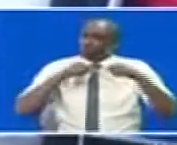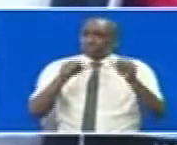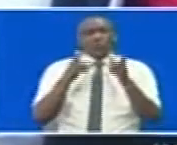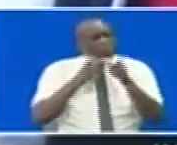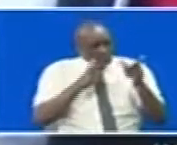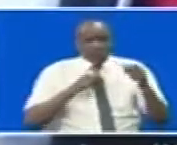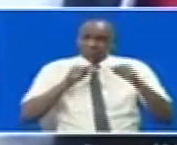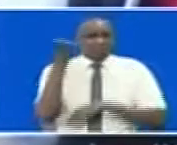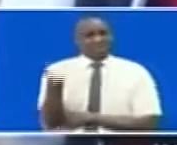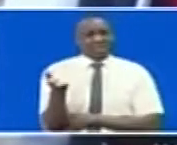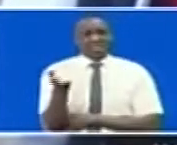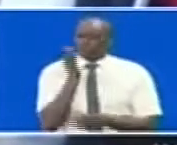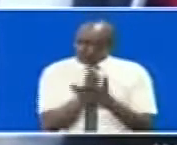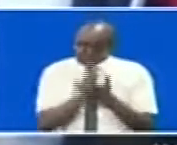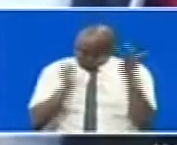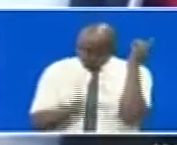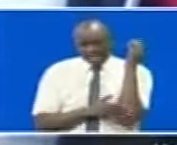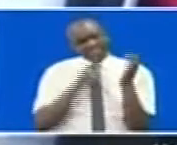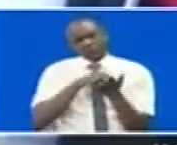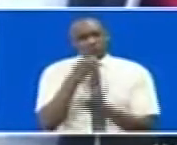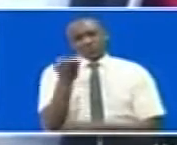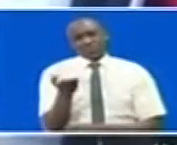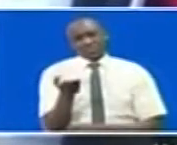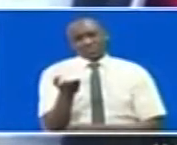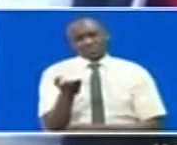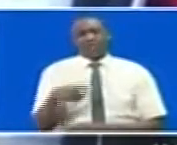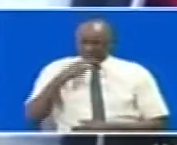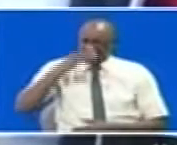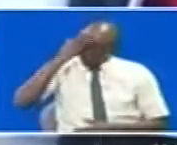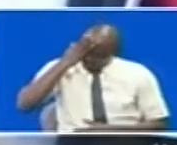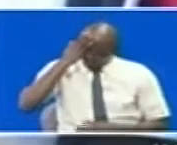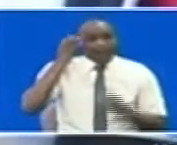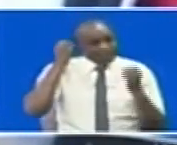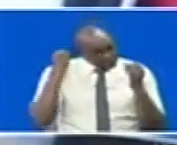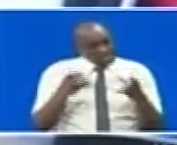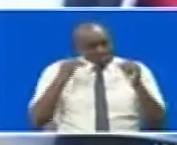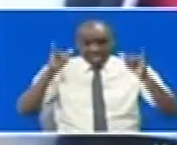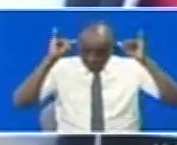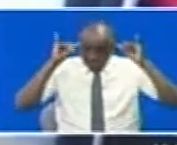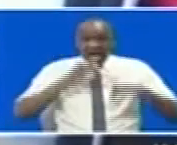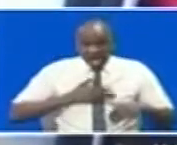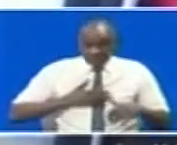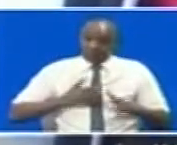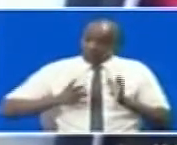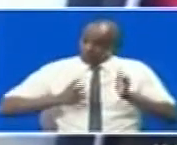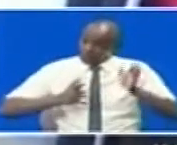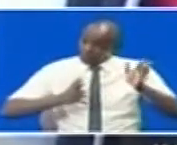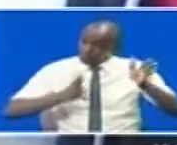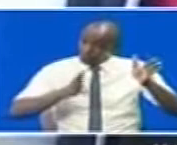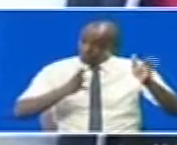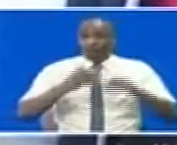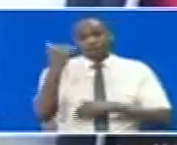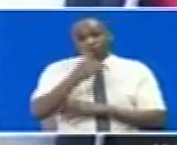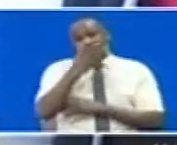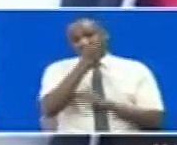and it's quite unfortunate. We know most of our livestock now are headed towards our